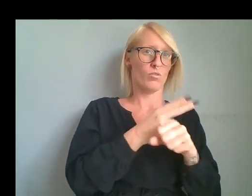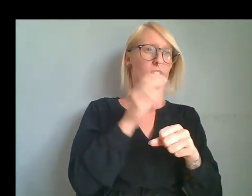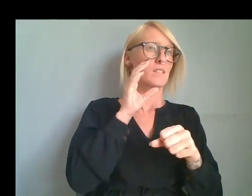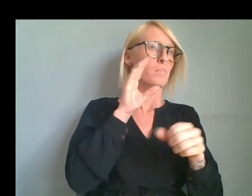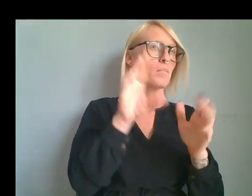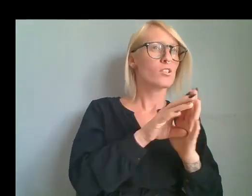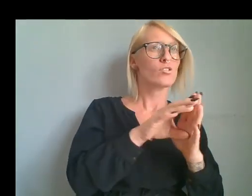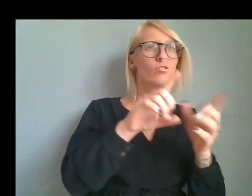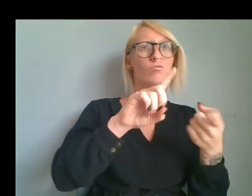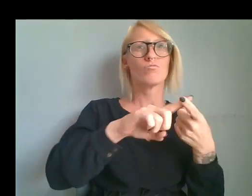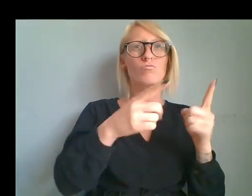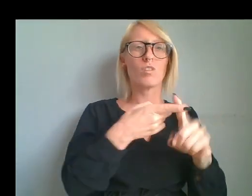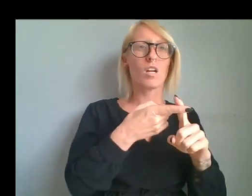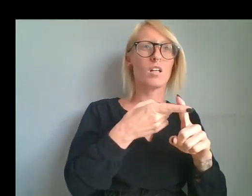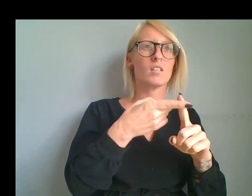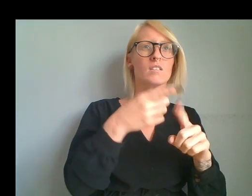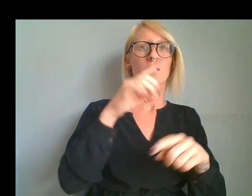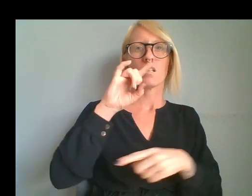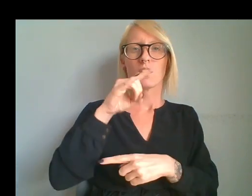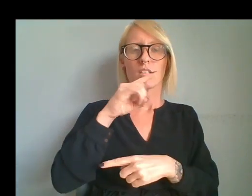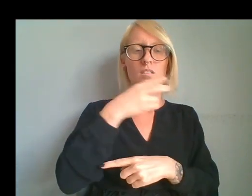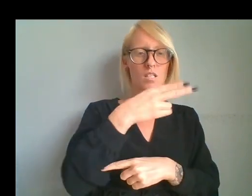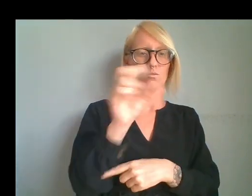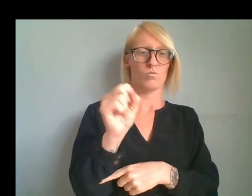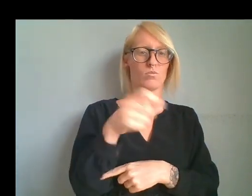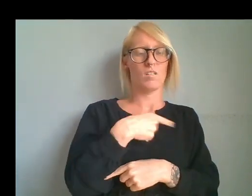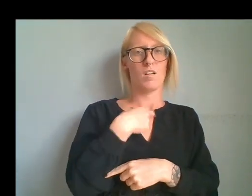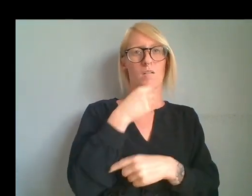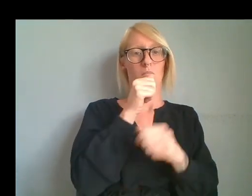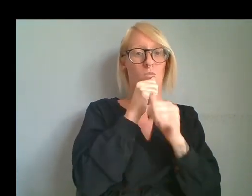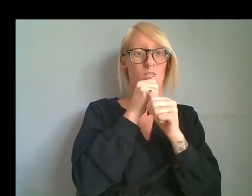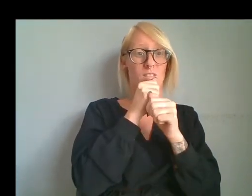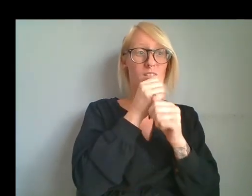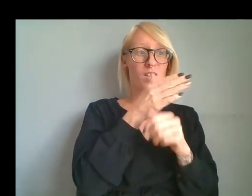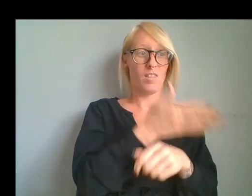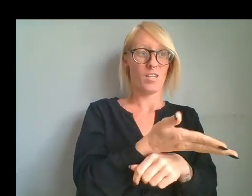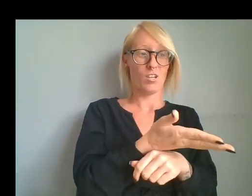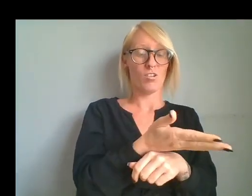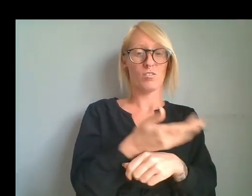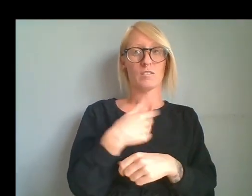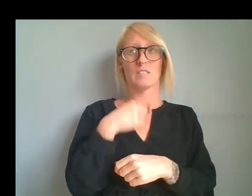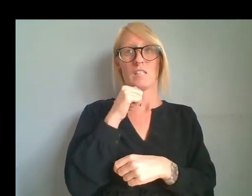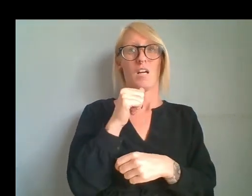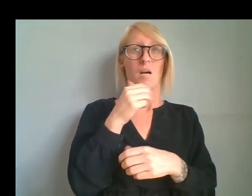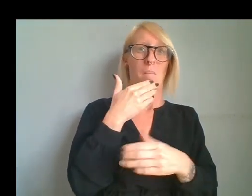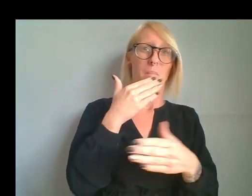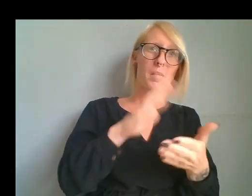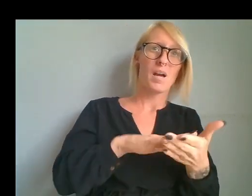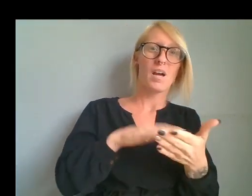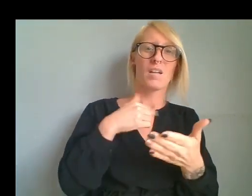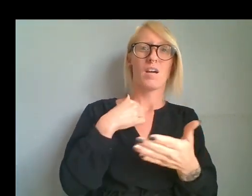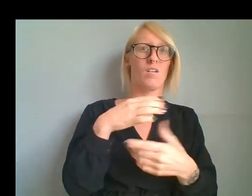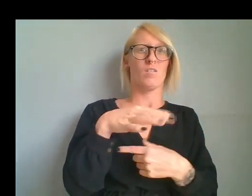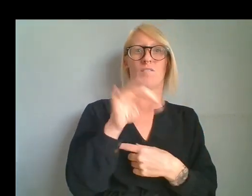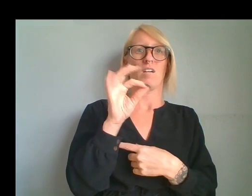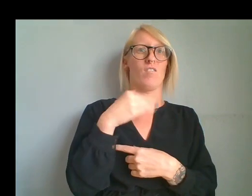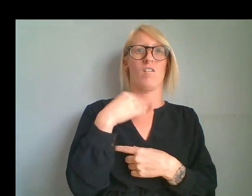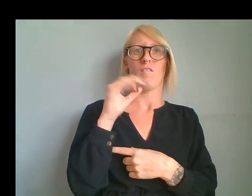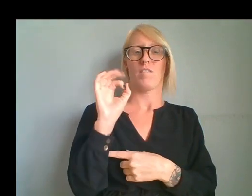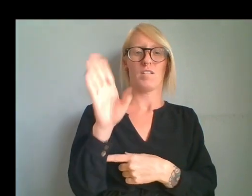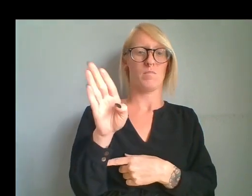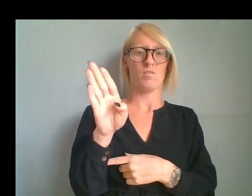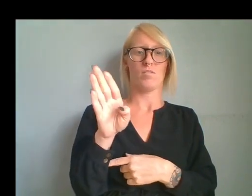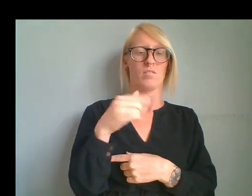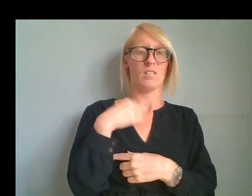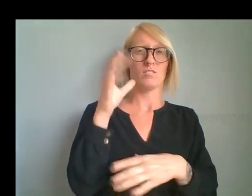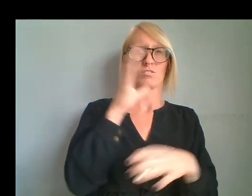school. So I'm very careful about privacy on there. Not that I'm putting anything bad, I don't want to be found on there. So I've got